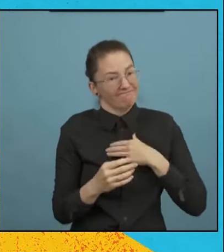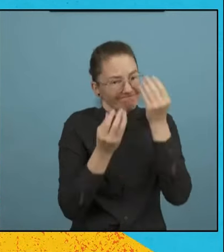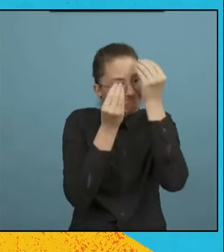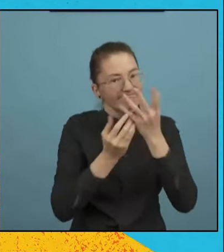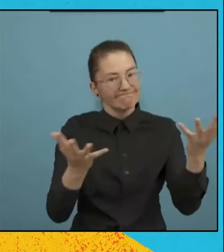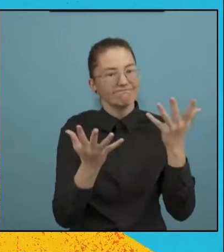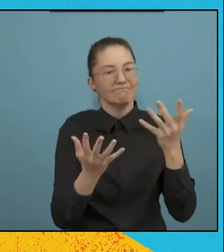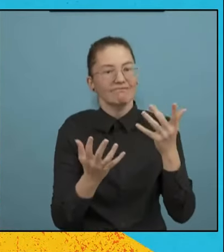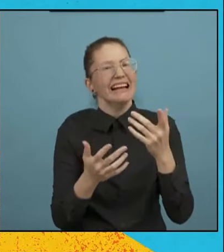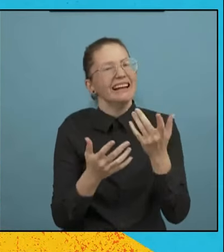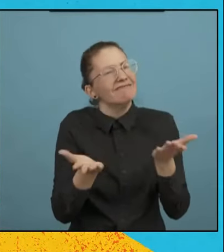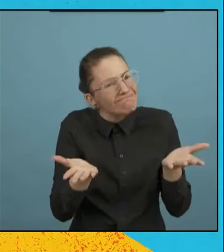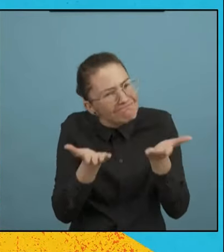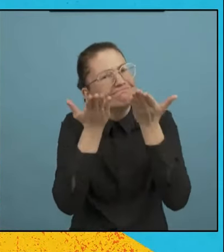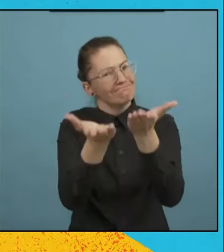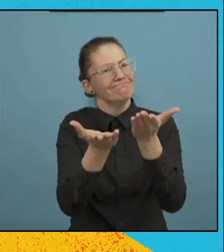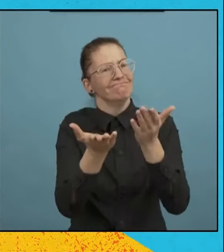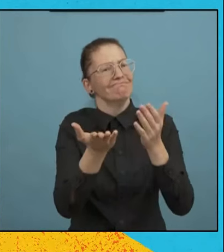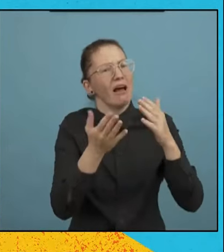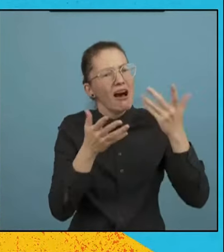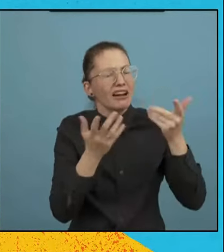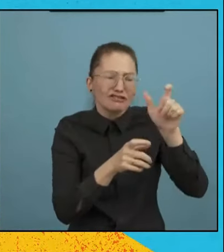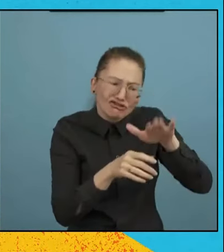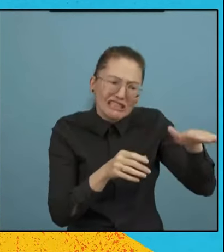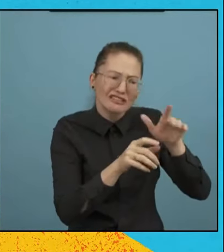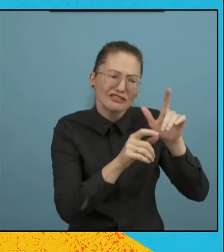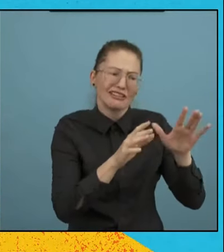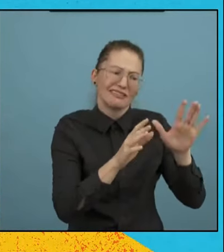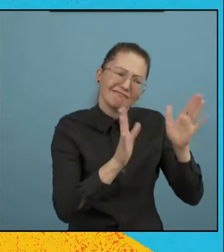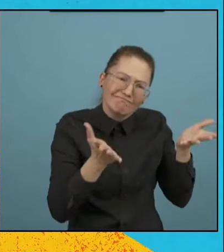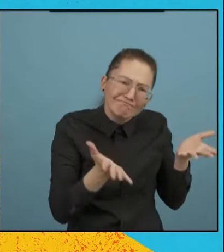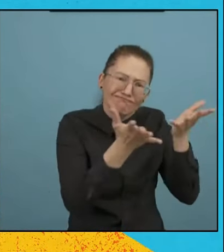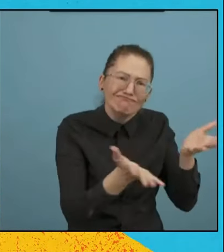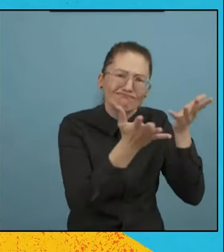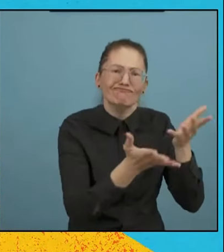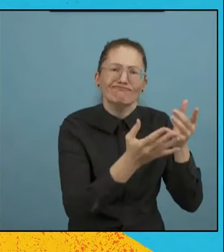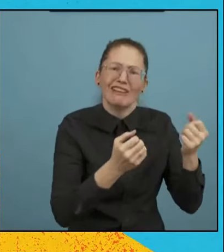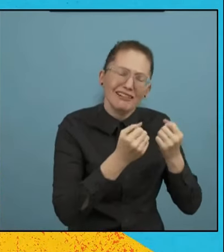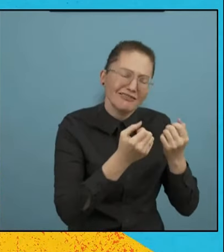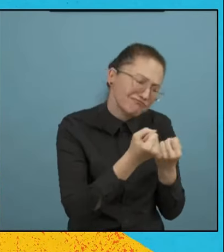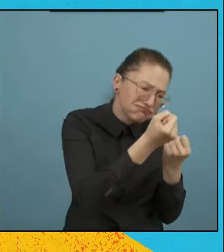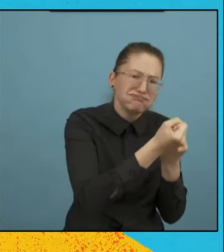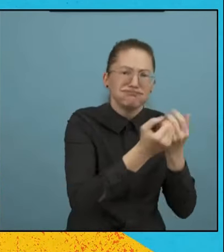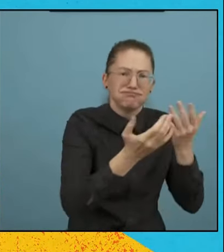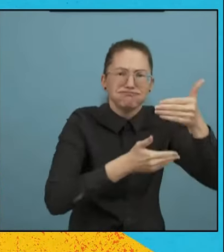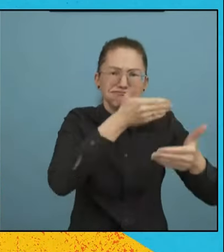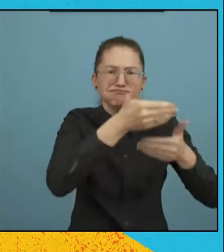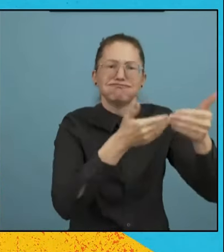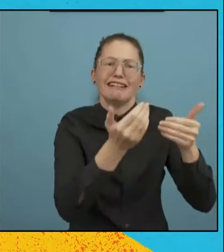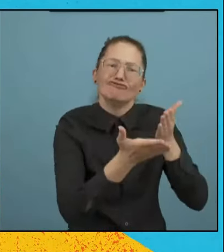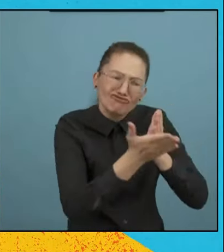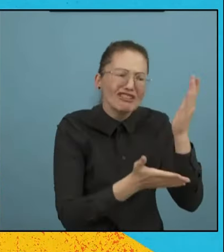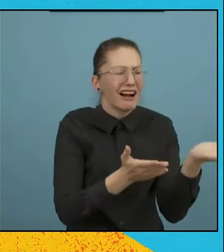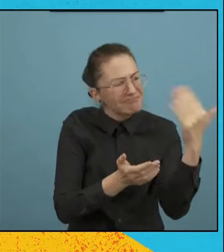country-led VNRs. Also strengthening the legal and policy frameworks at all levels in the